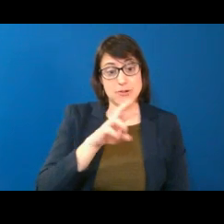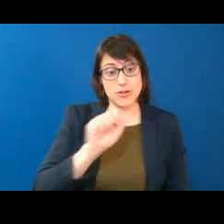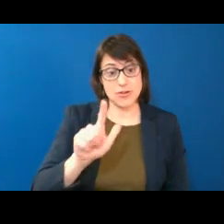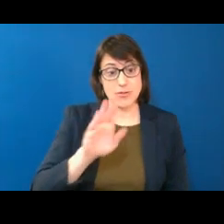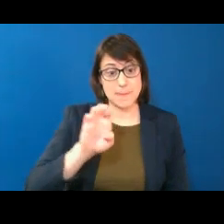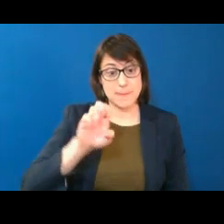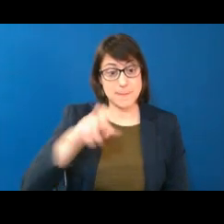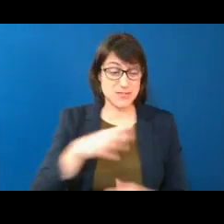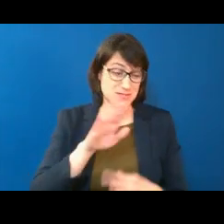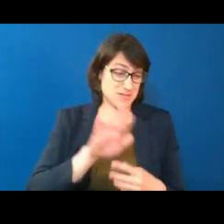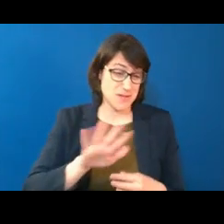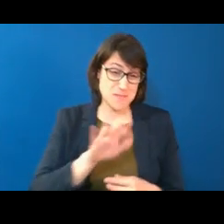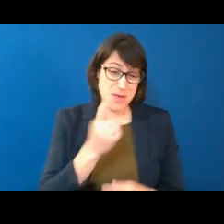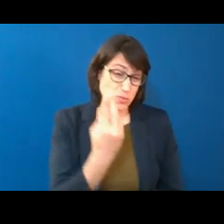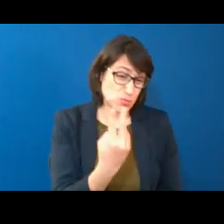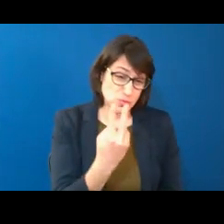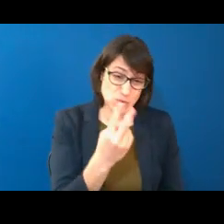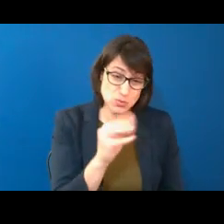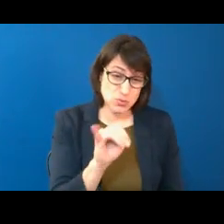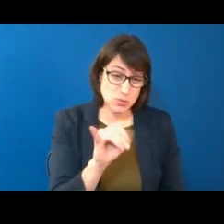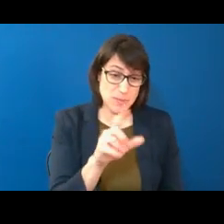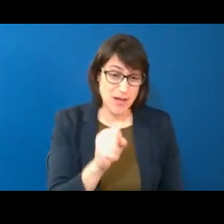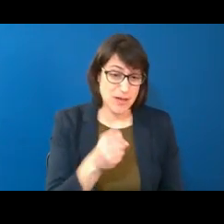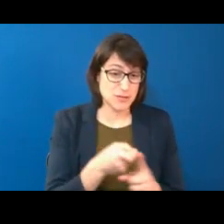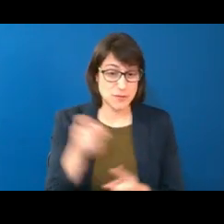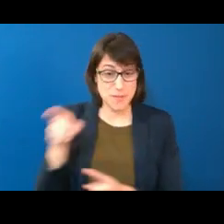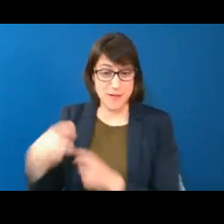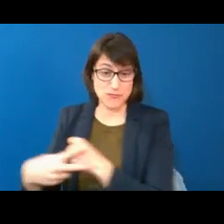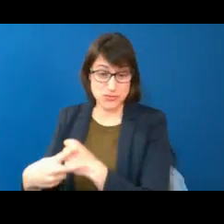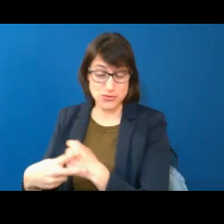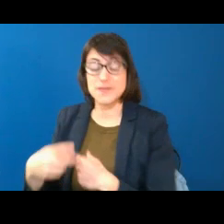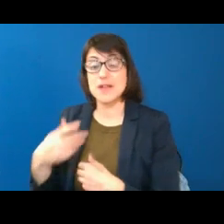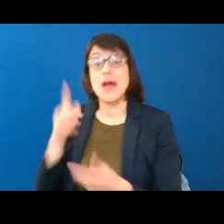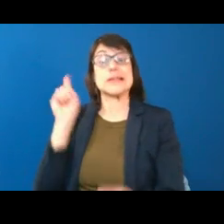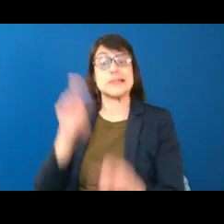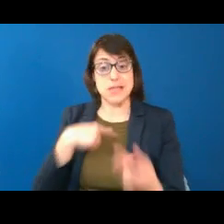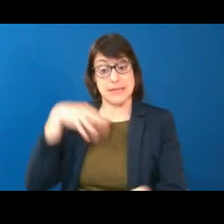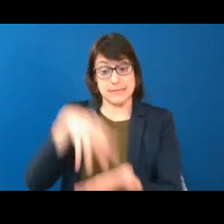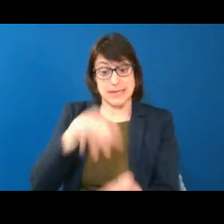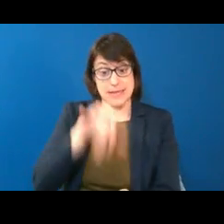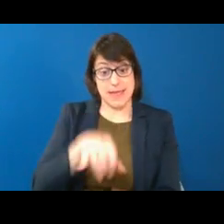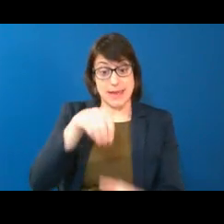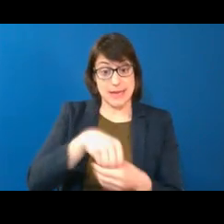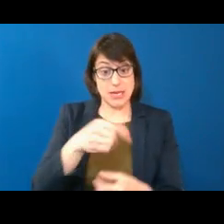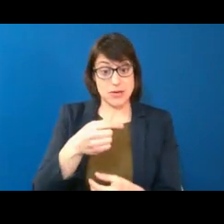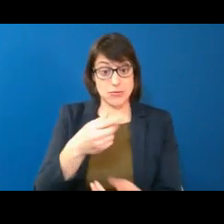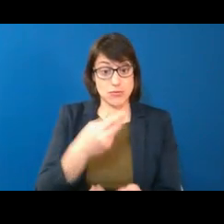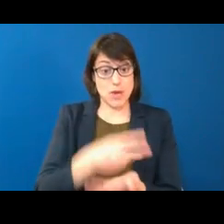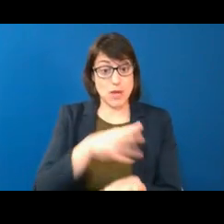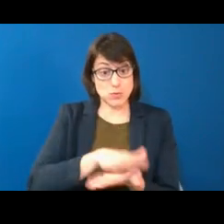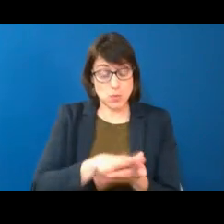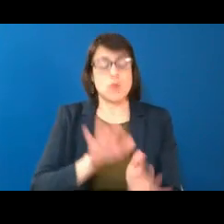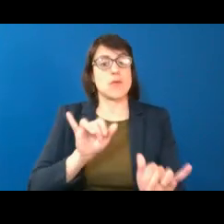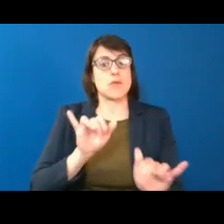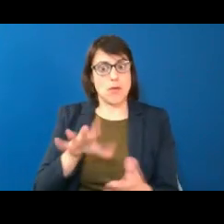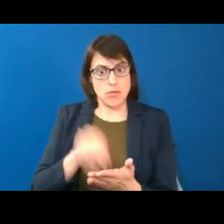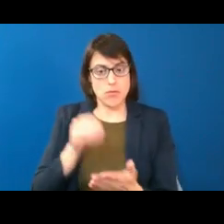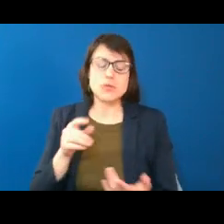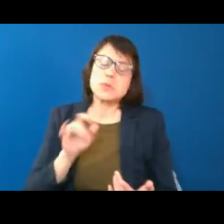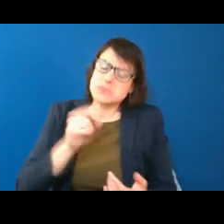went there until I studied it in grad school. And so, yes, this is something that's very familiar to me. It's